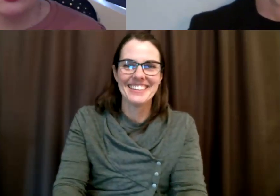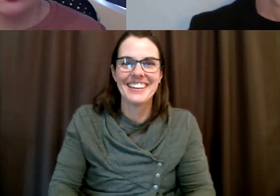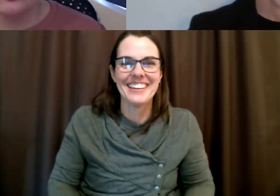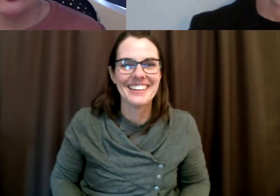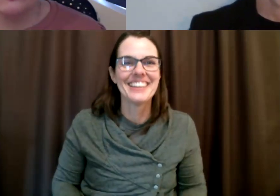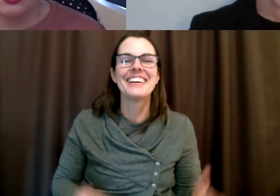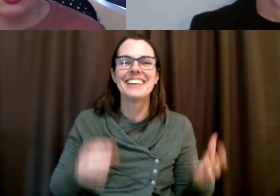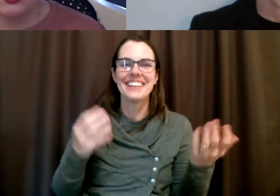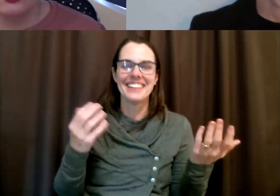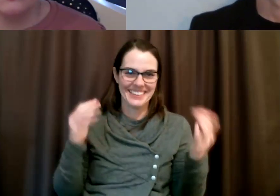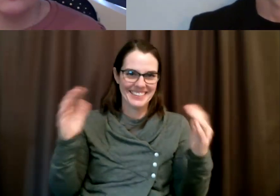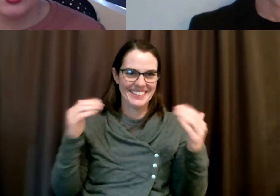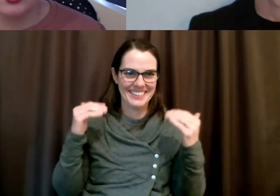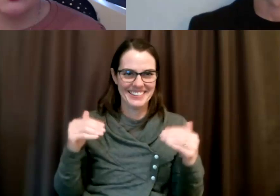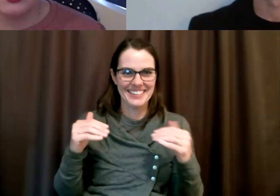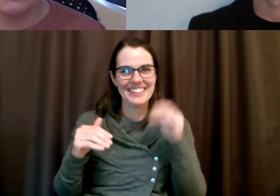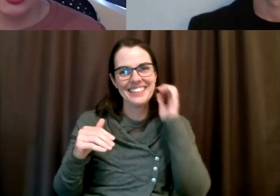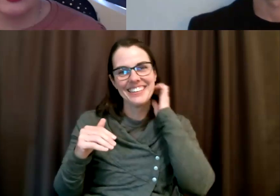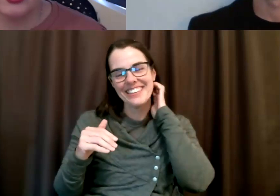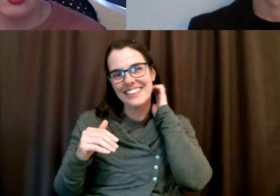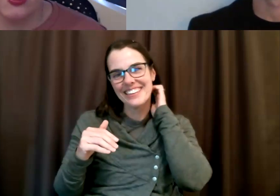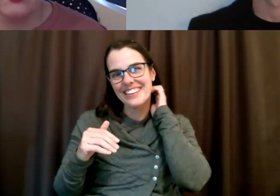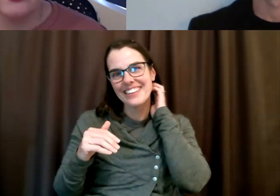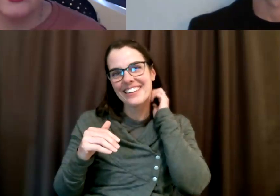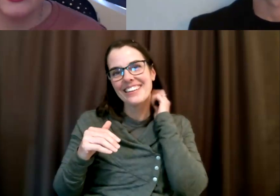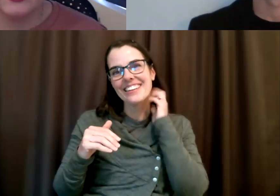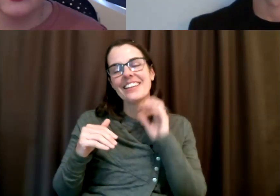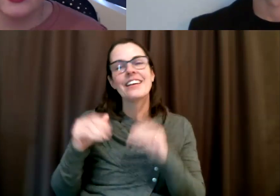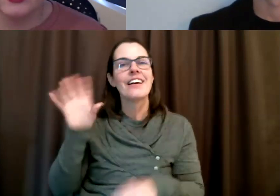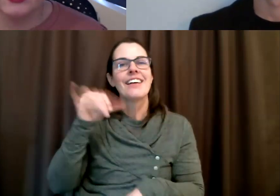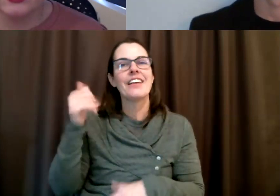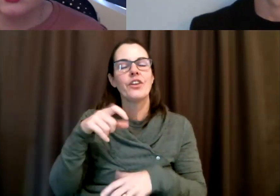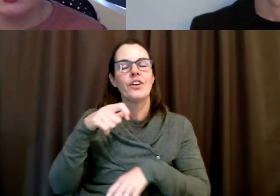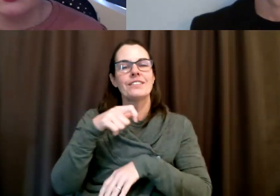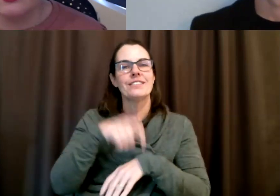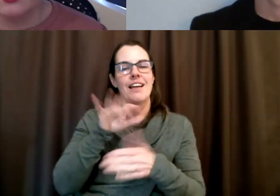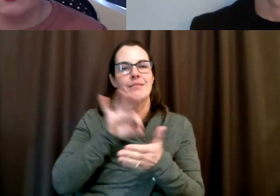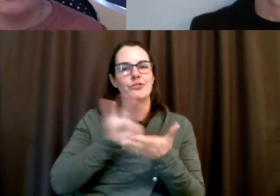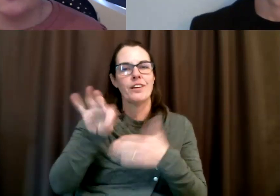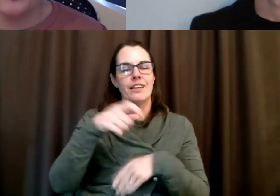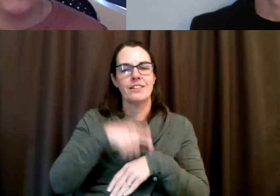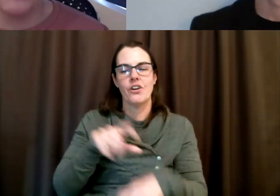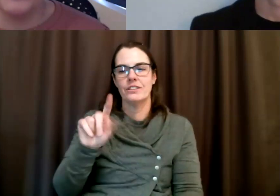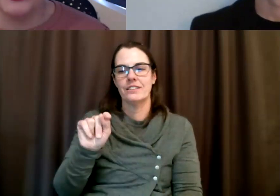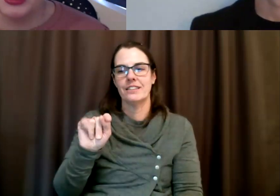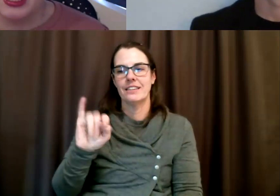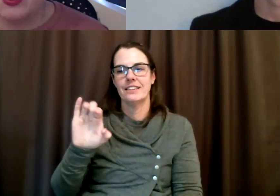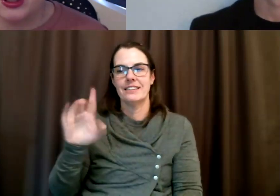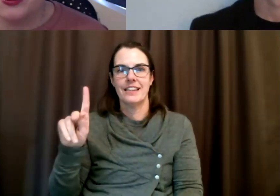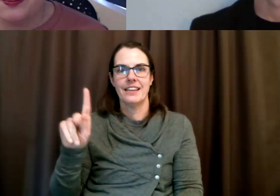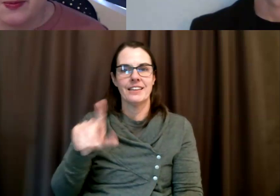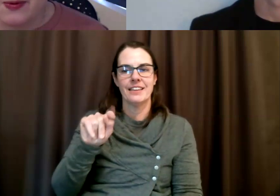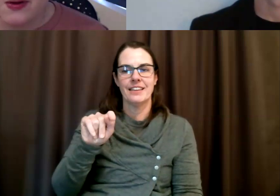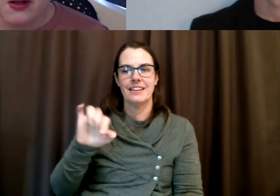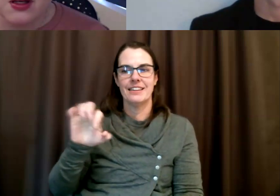Calling out another time tracking called Tick Tick for people to check